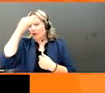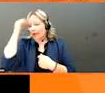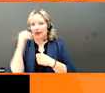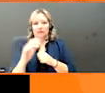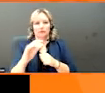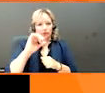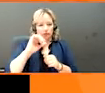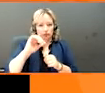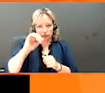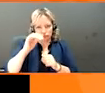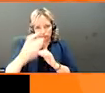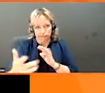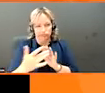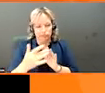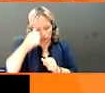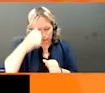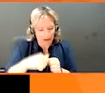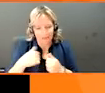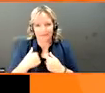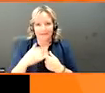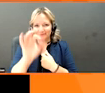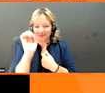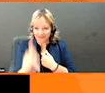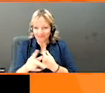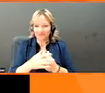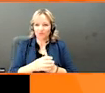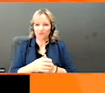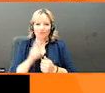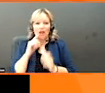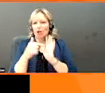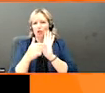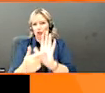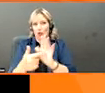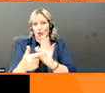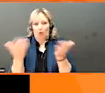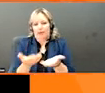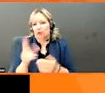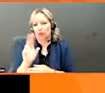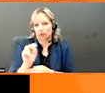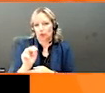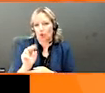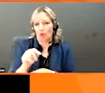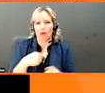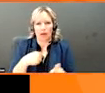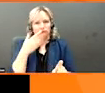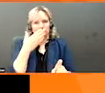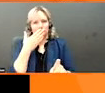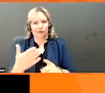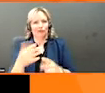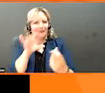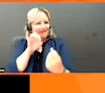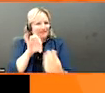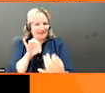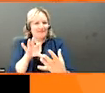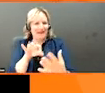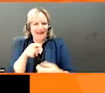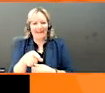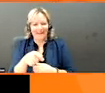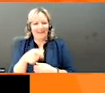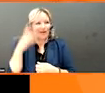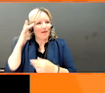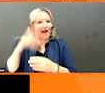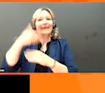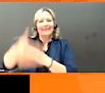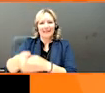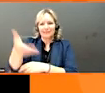don't actually show it here, but that might be a good idea for the next presentation I do, because I have been asked this before, and I think it's a really